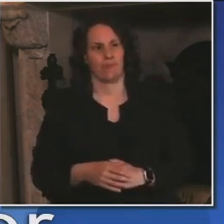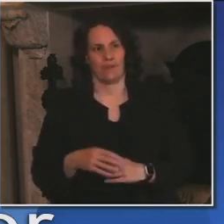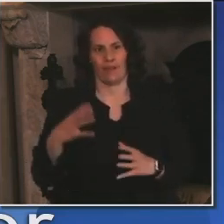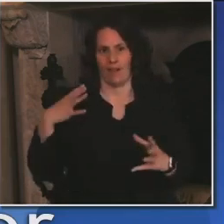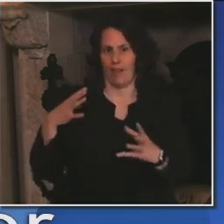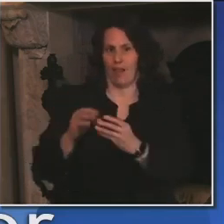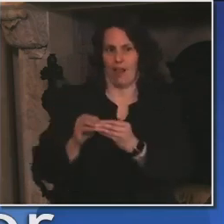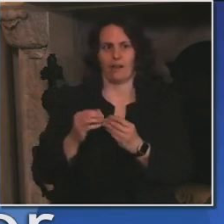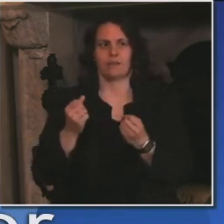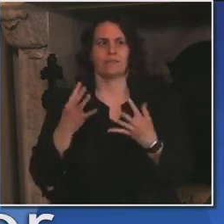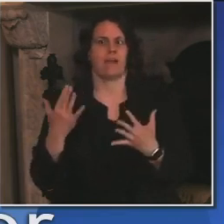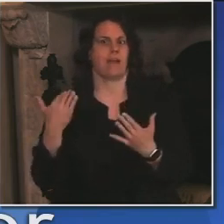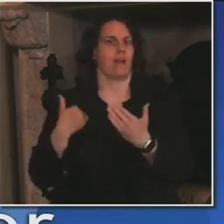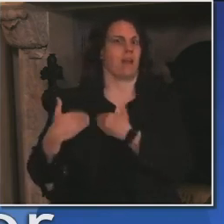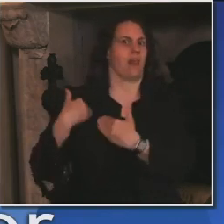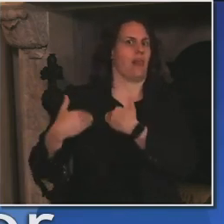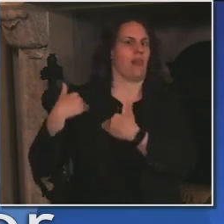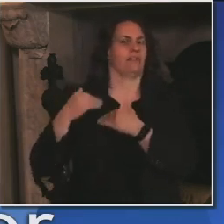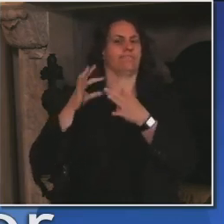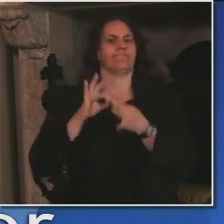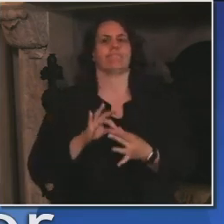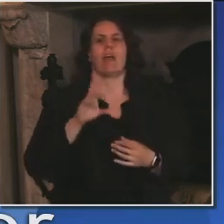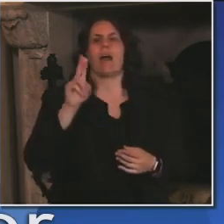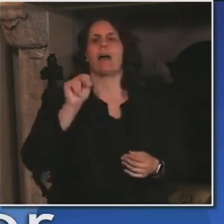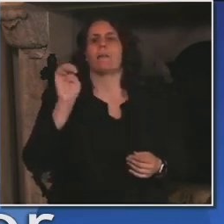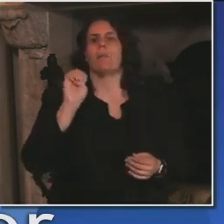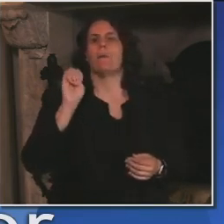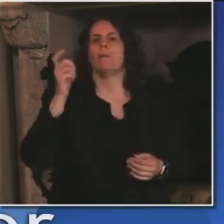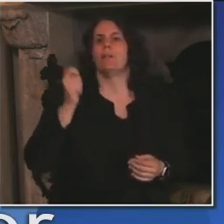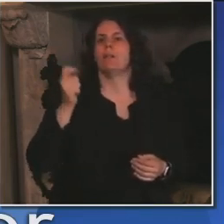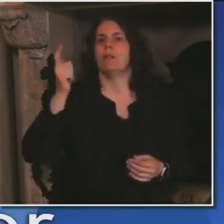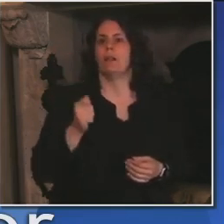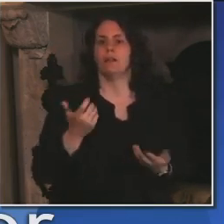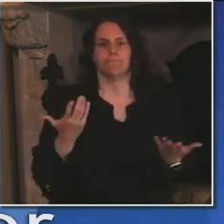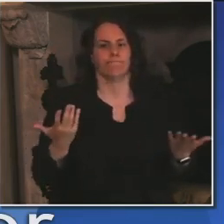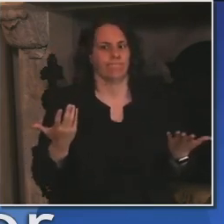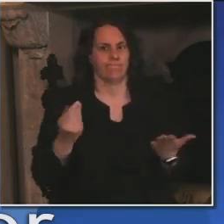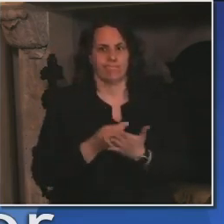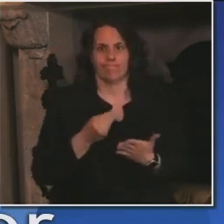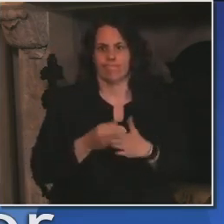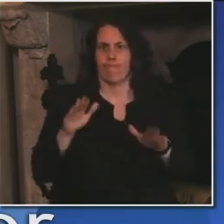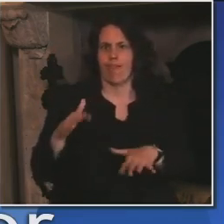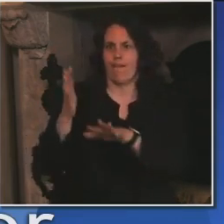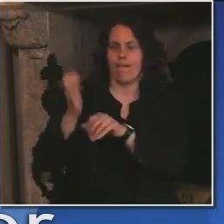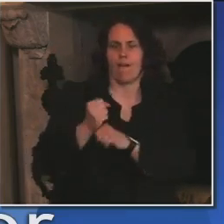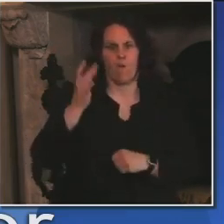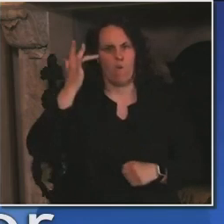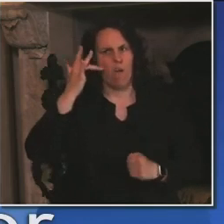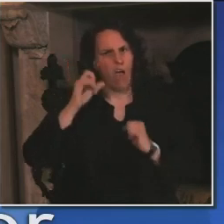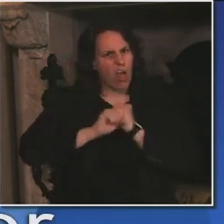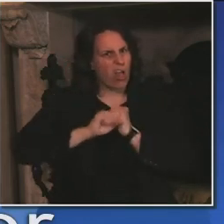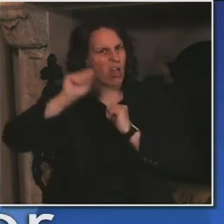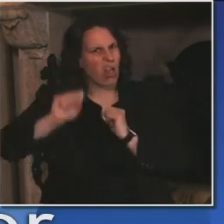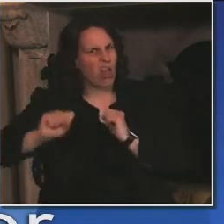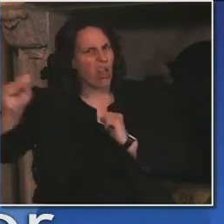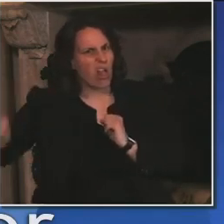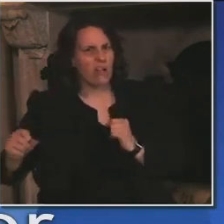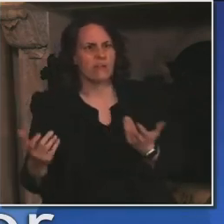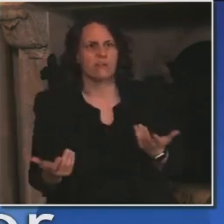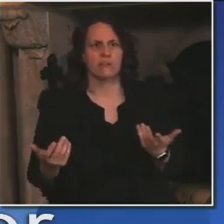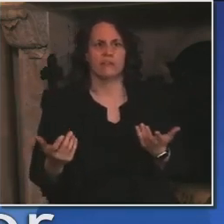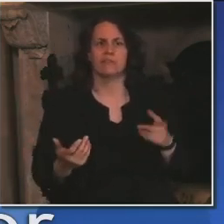long delays and things like that. And one of the things I wanted to ask is, what's taken so long to get the federal money, the $600 extra money